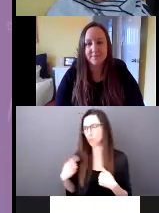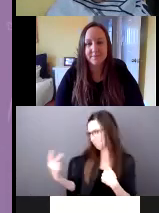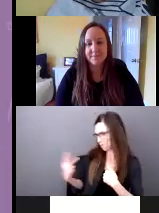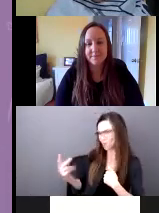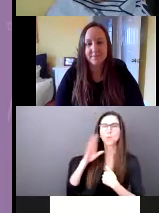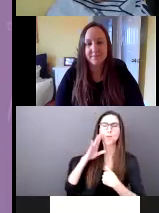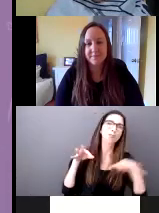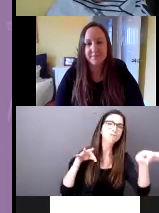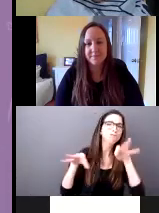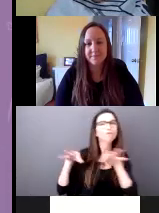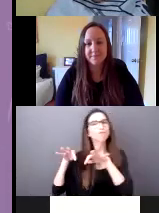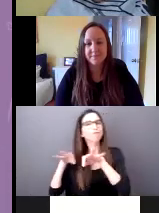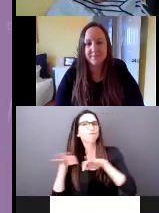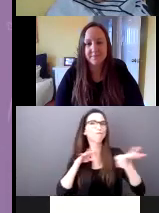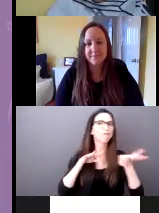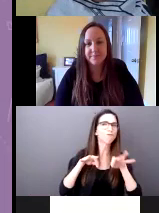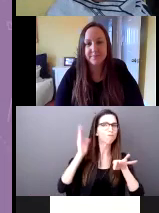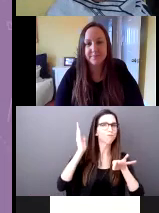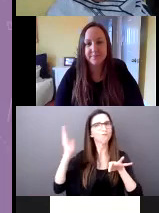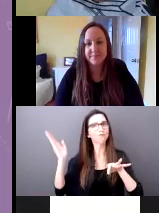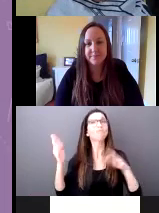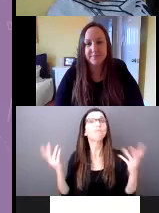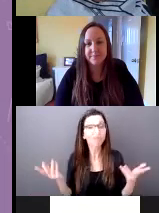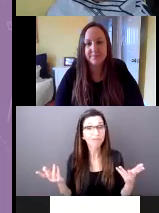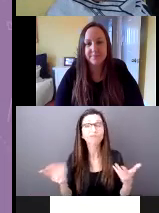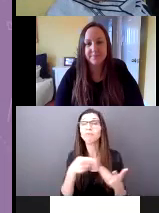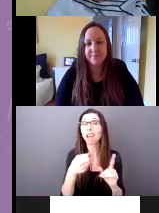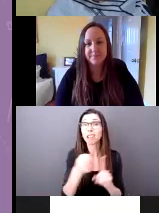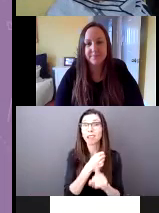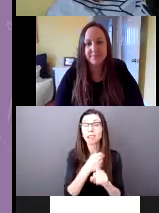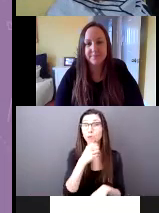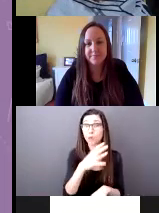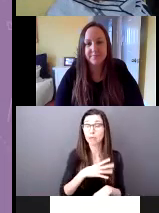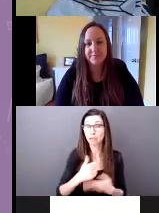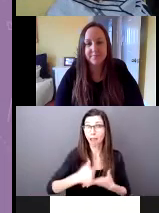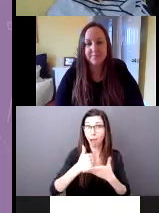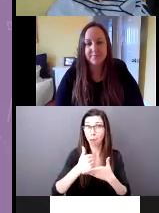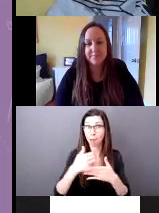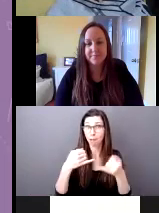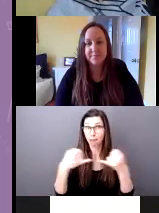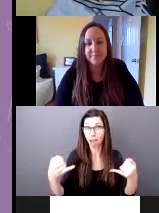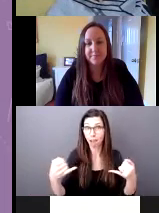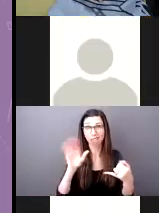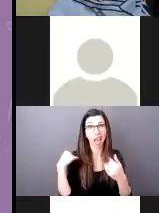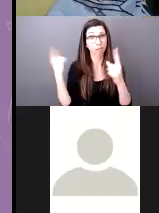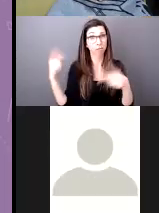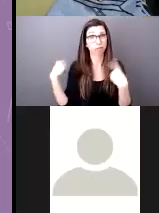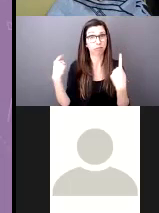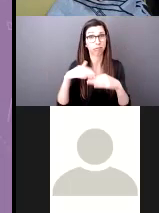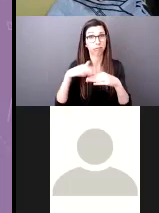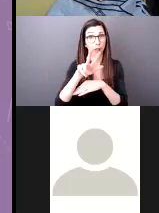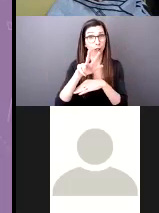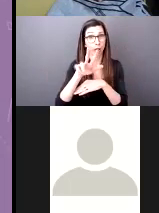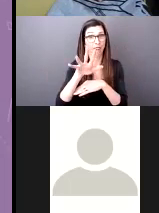be co-presenting. So the Assaulted Women's Helpline has been around for over 35 years, and it